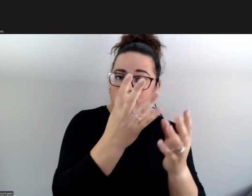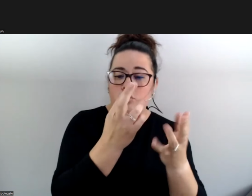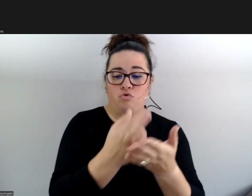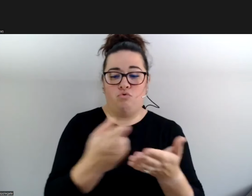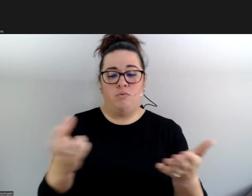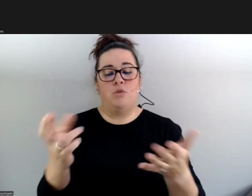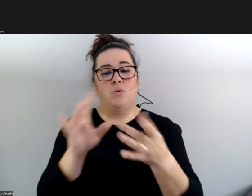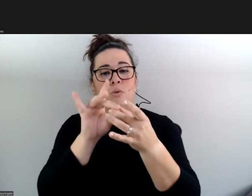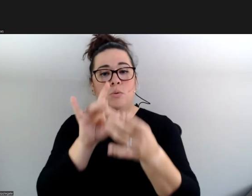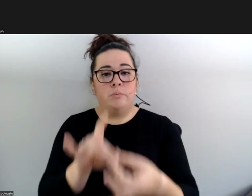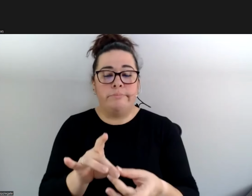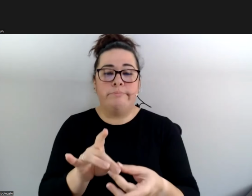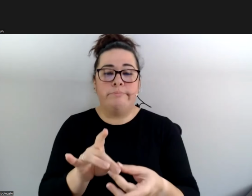things like mental health, social determinants of health,